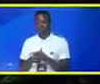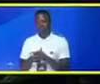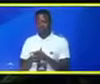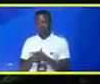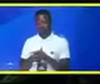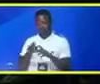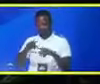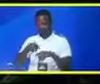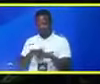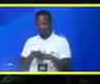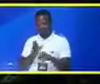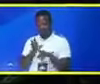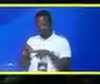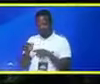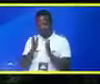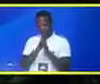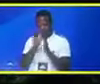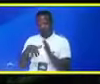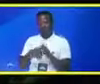prayer.